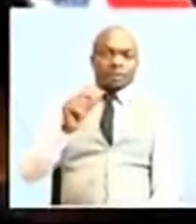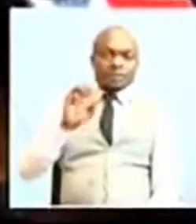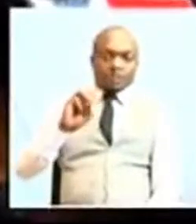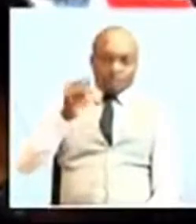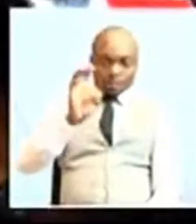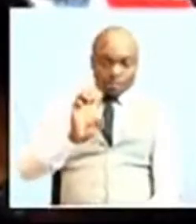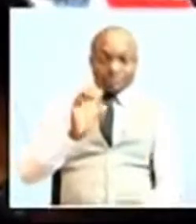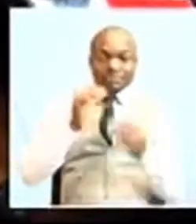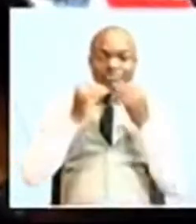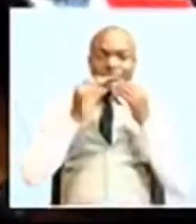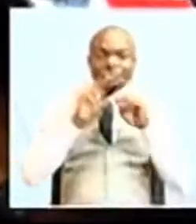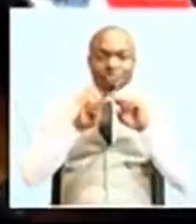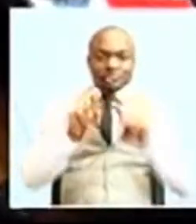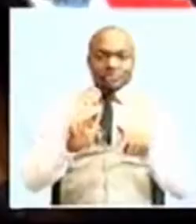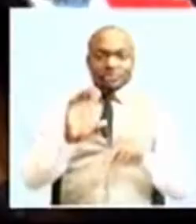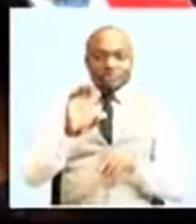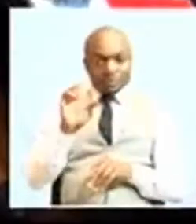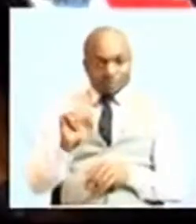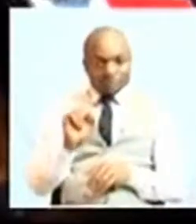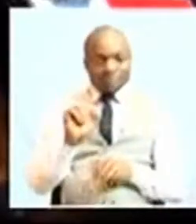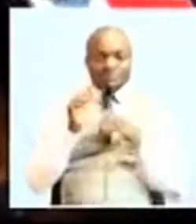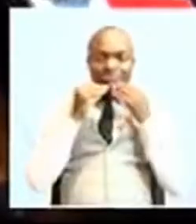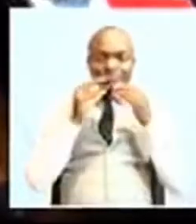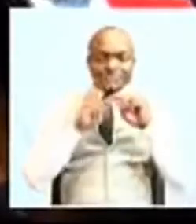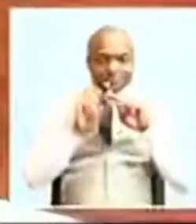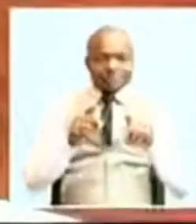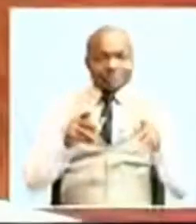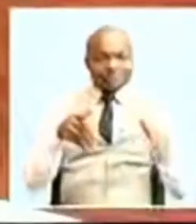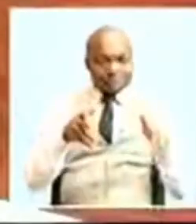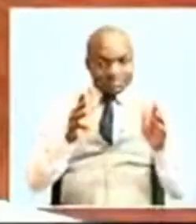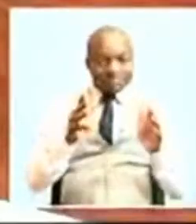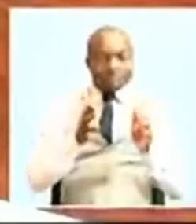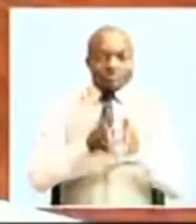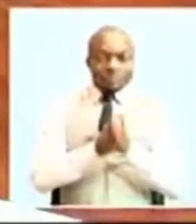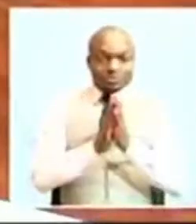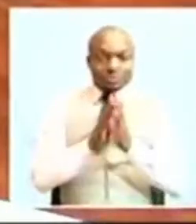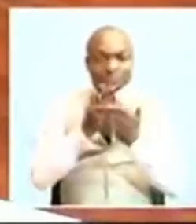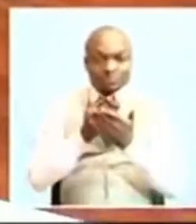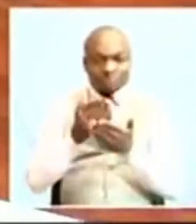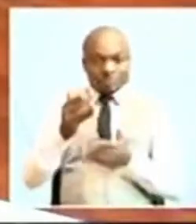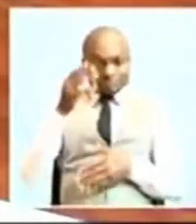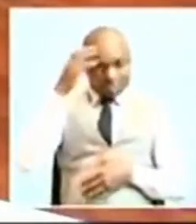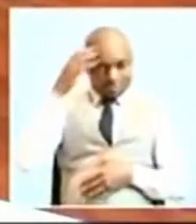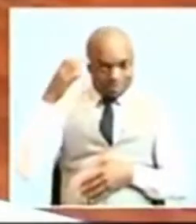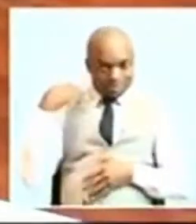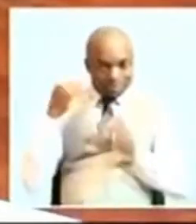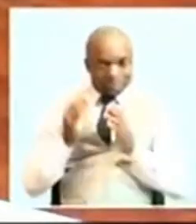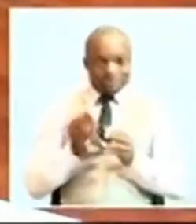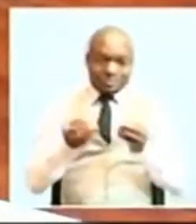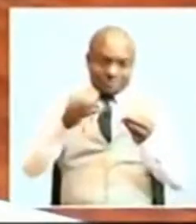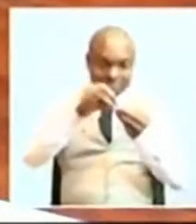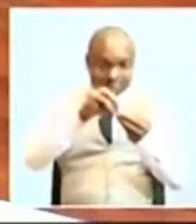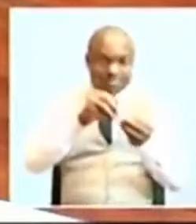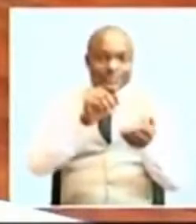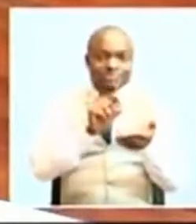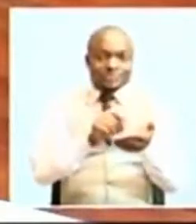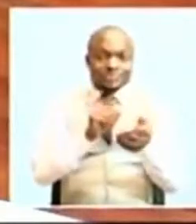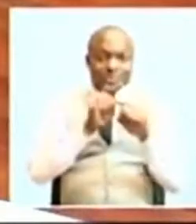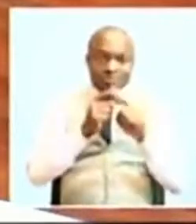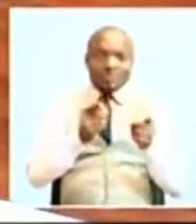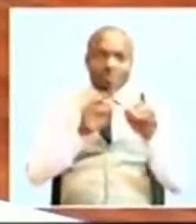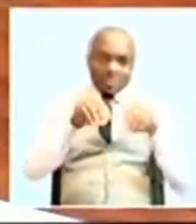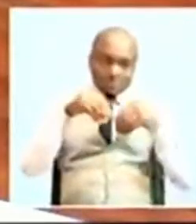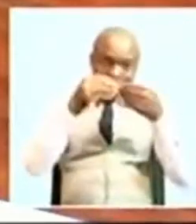Yes. Thank you very much, Chair. Allow me to ask the procurement officer to speak to that. But I must